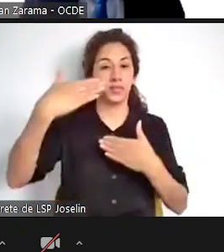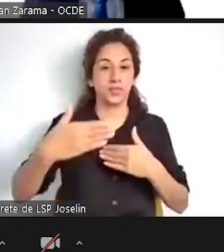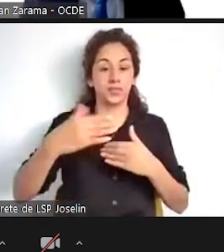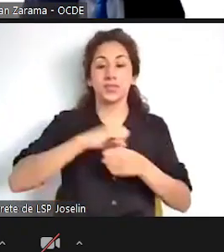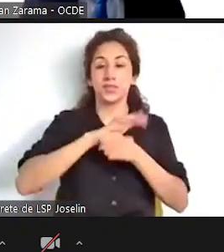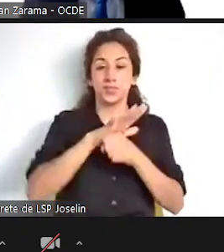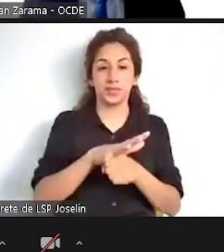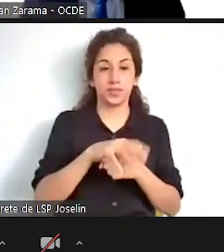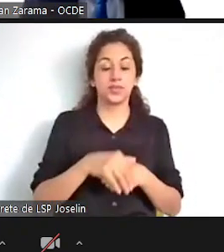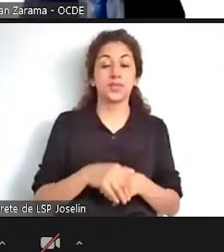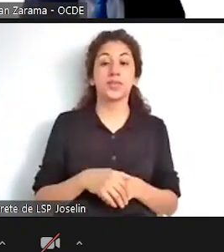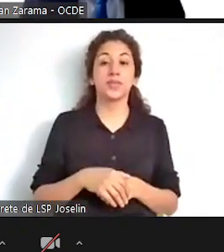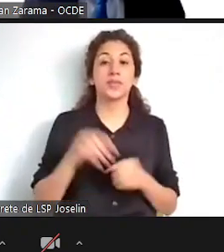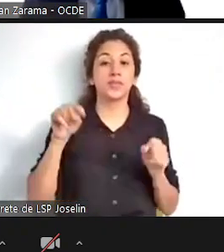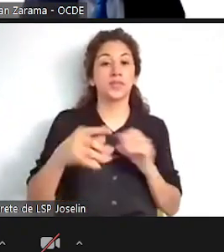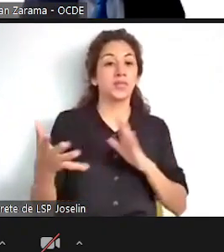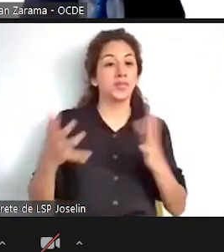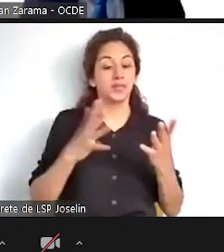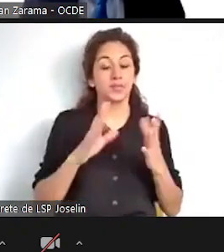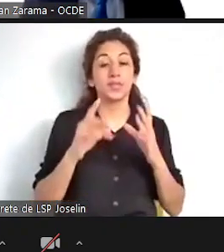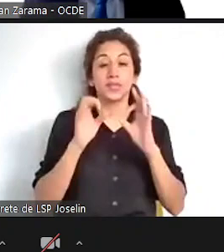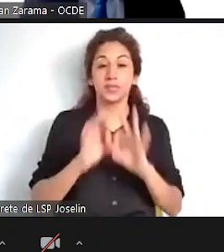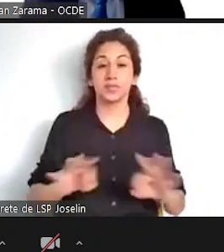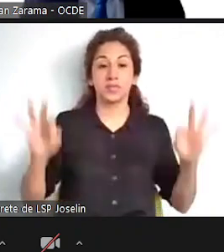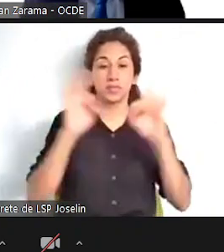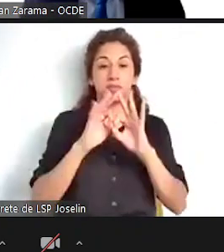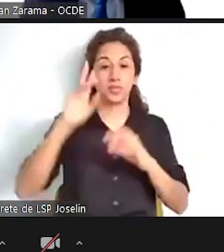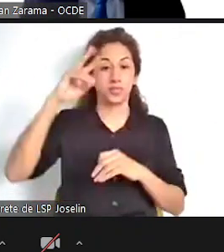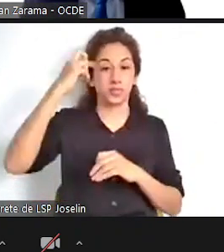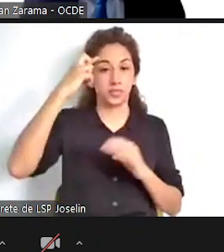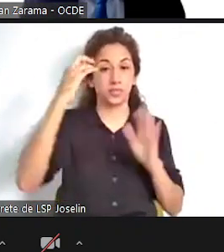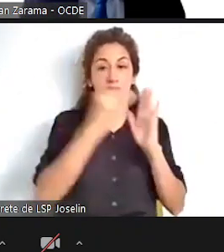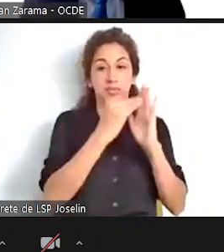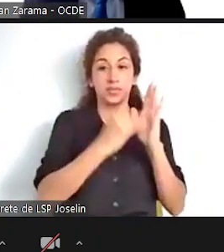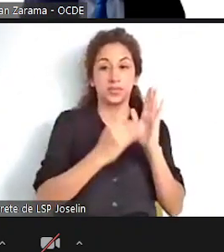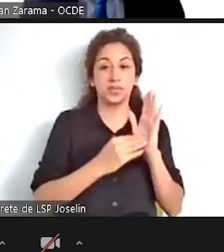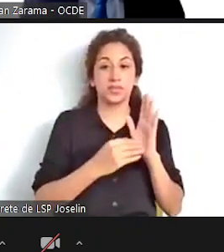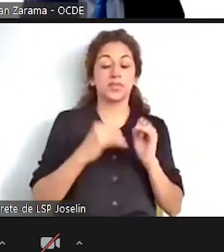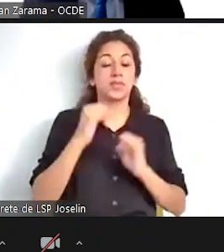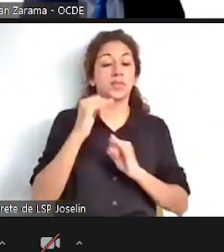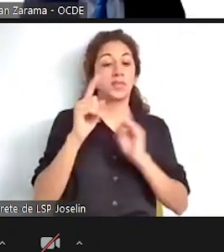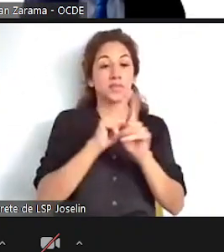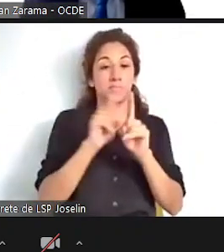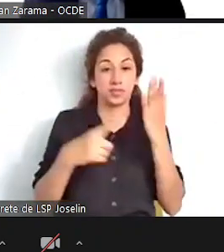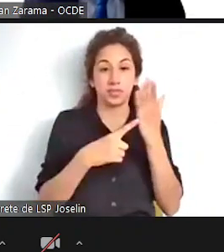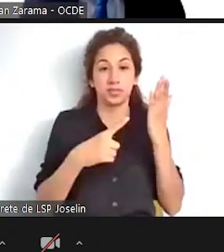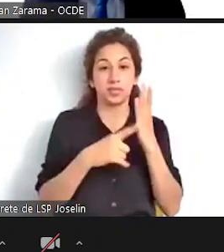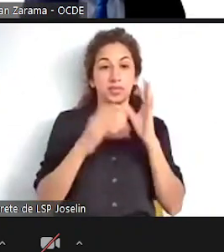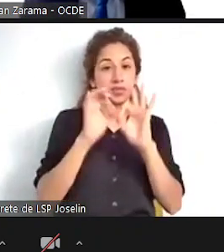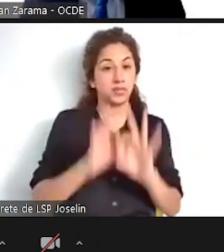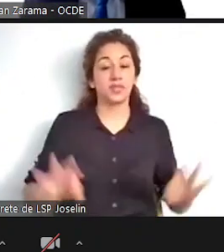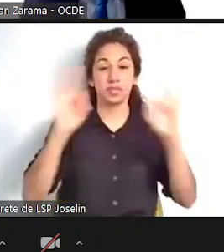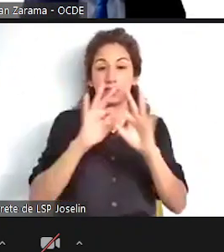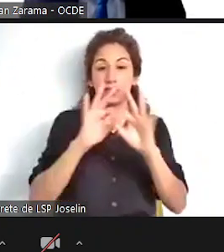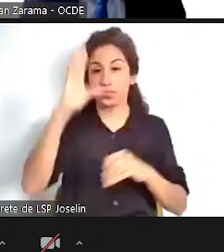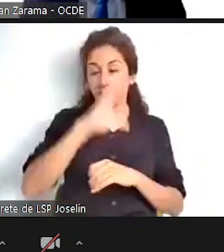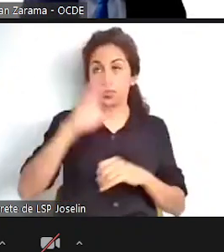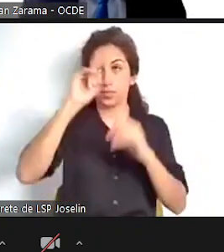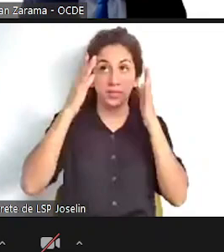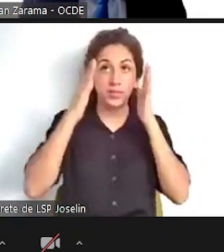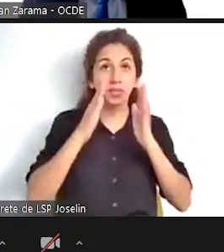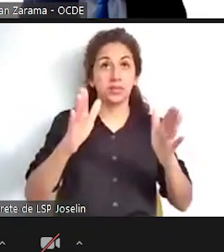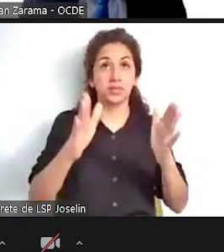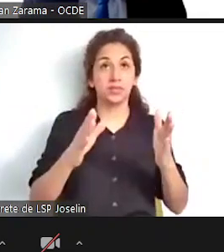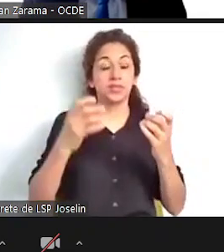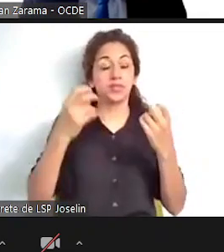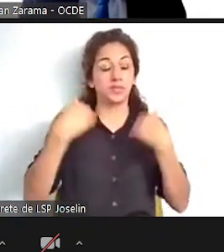situation back through the pan damage so every needs to be privileged in the political industries in the technological industry and they show the importance of